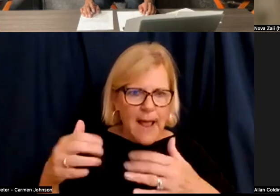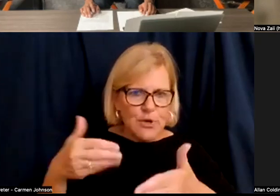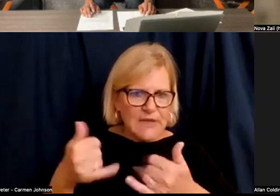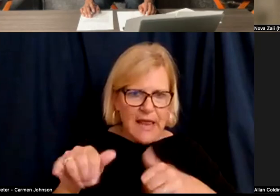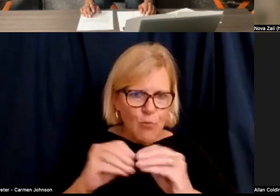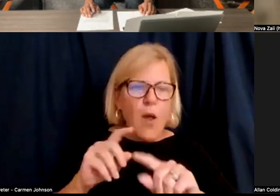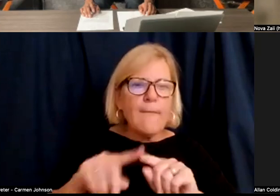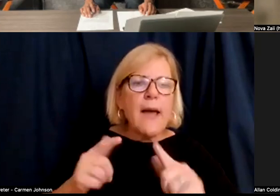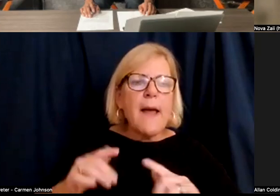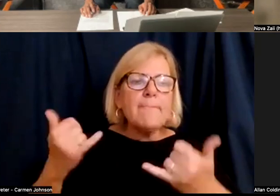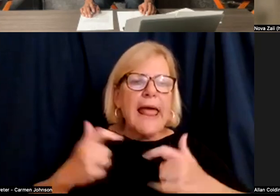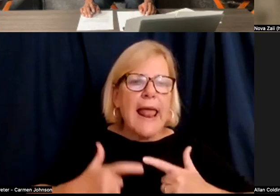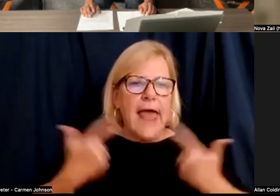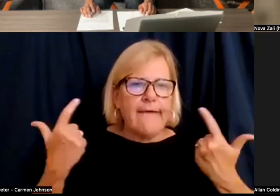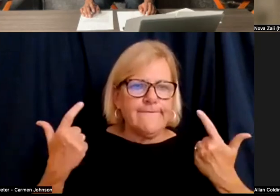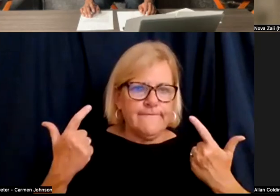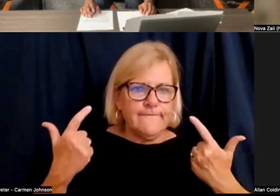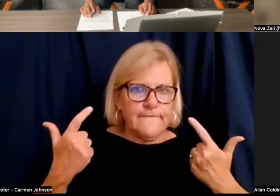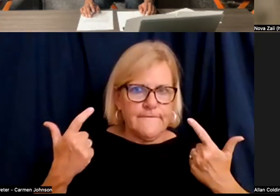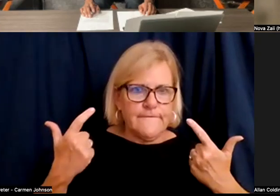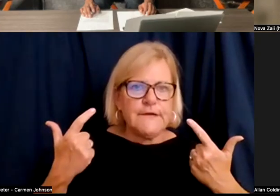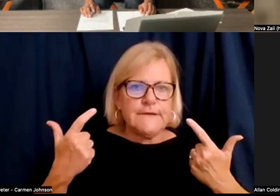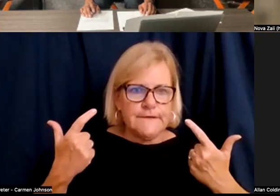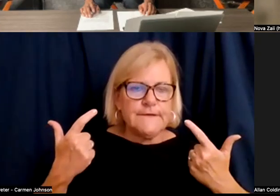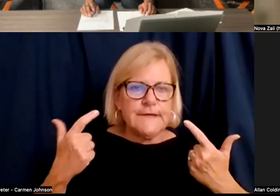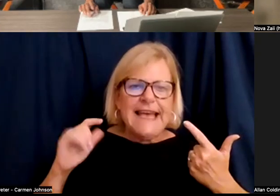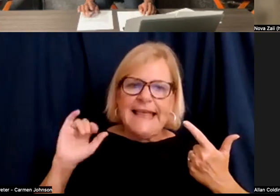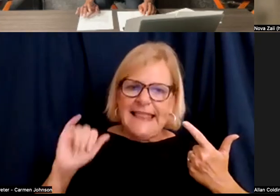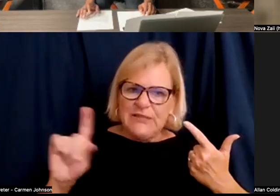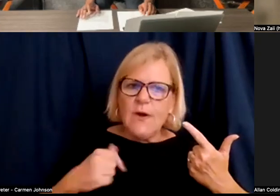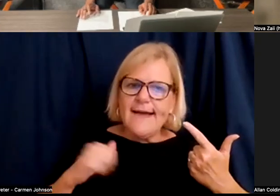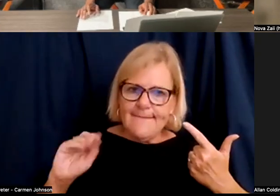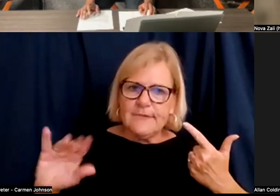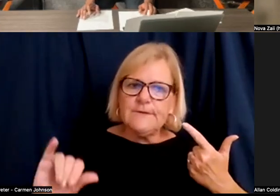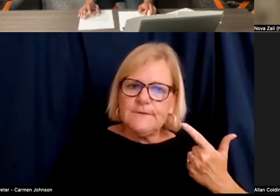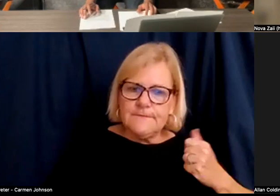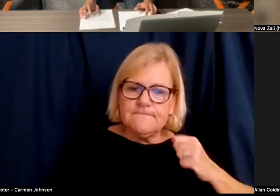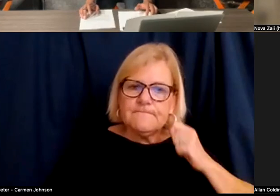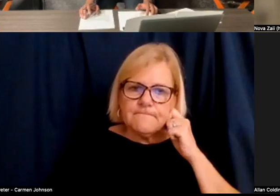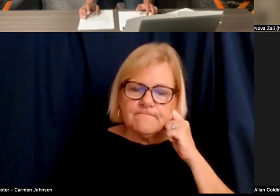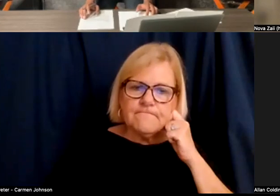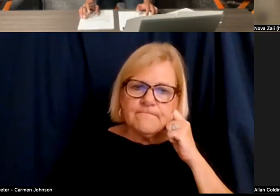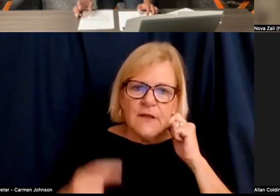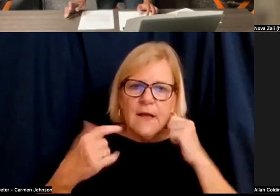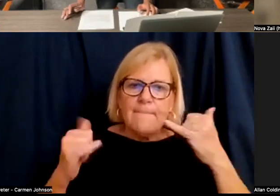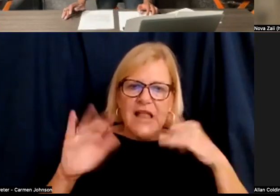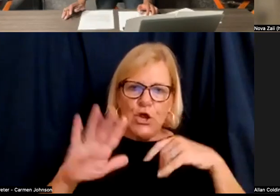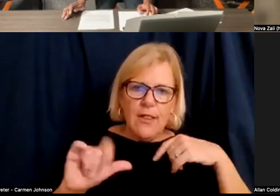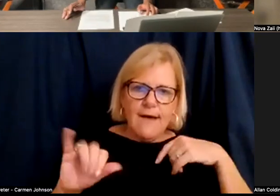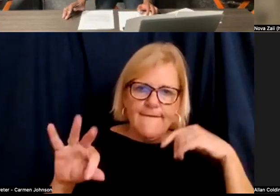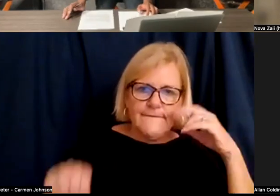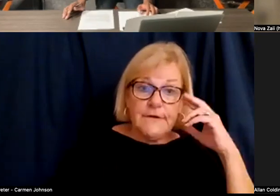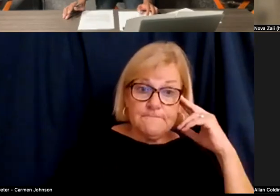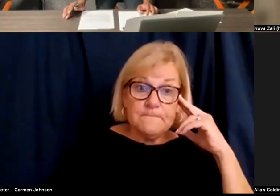to play life. And that's about where I am too. Play your life.